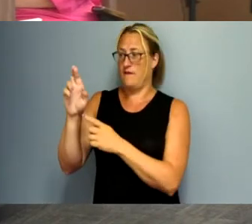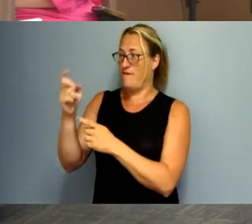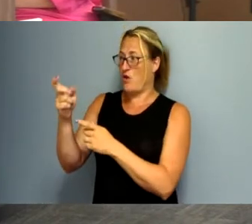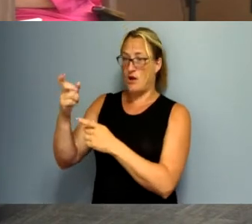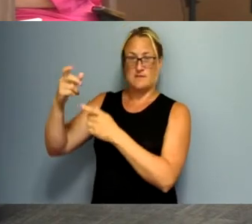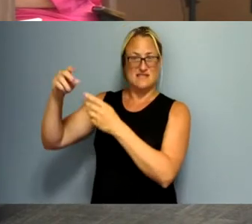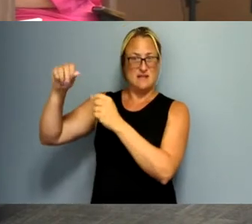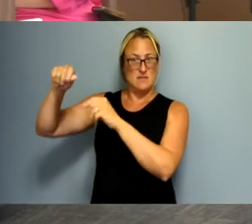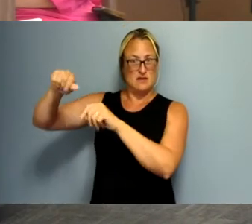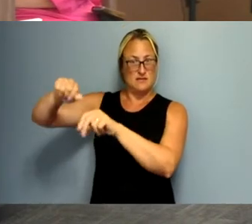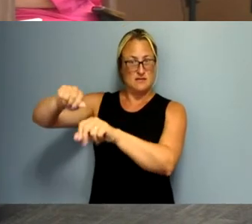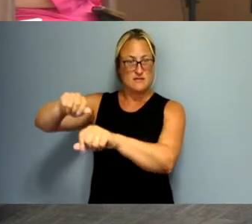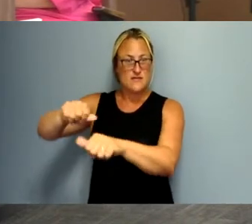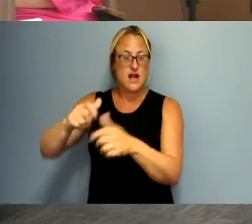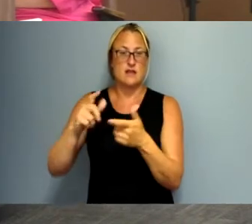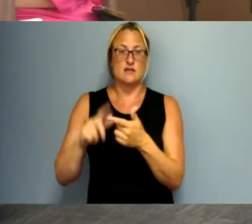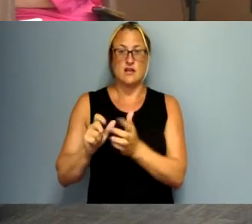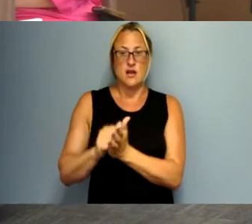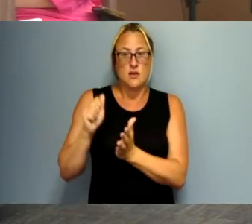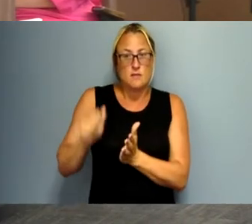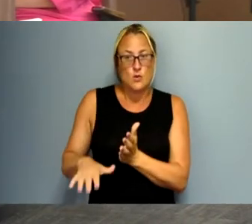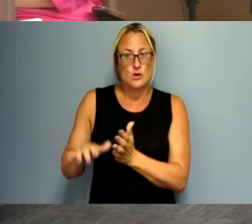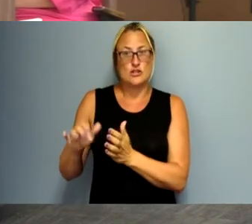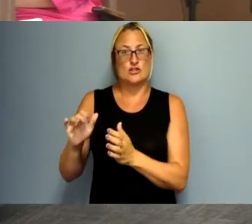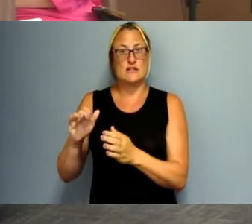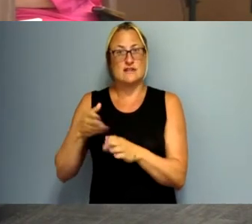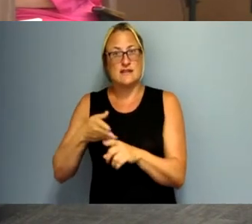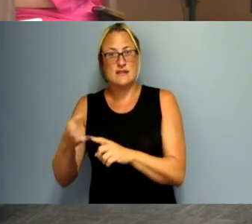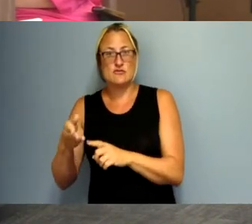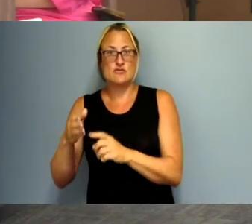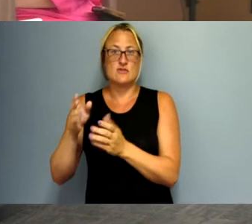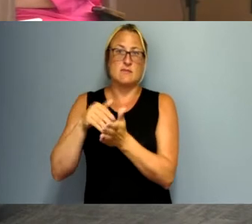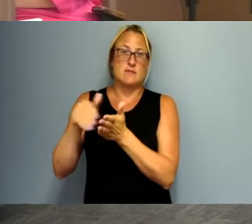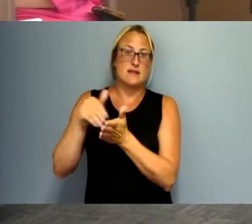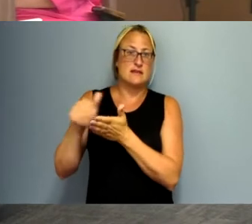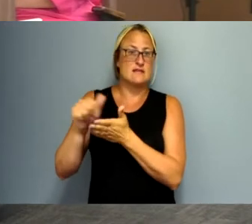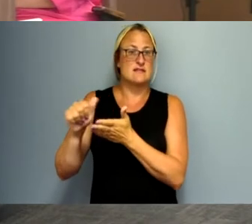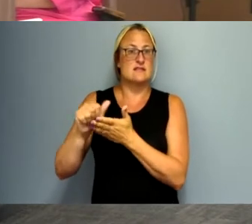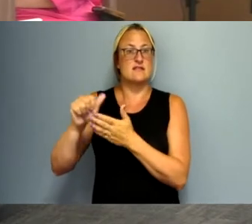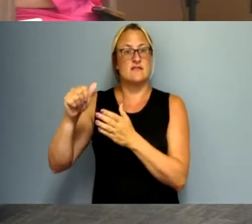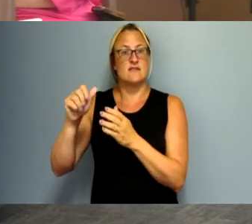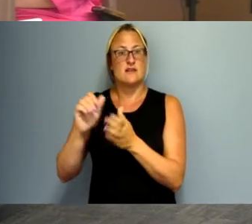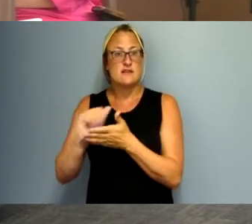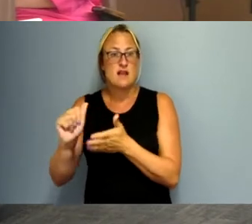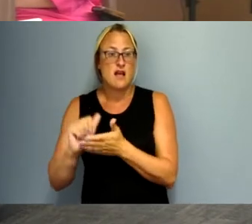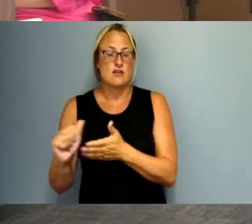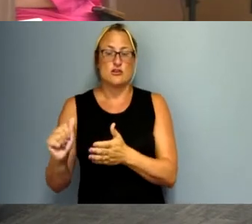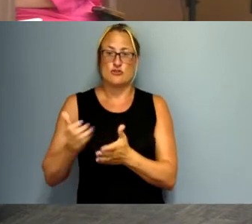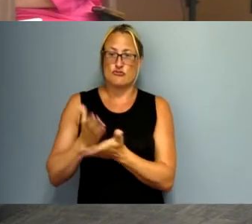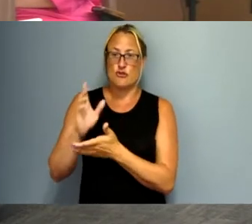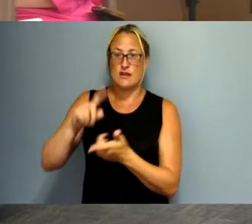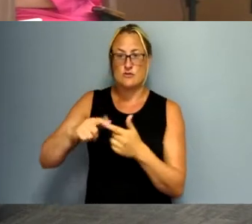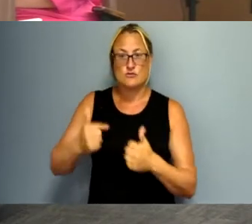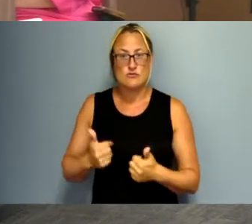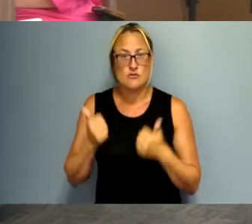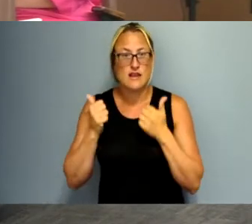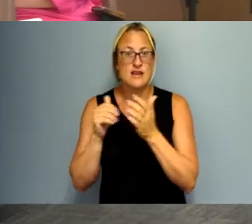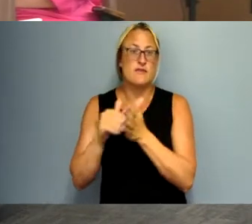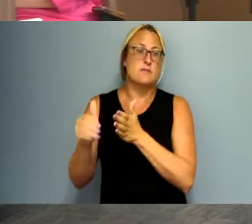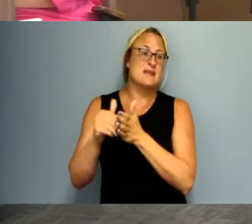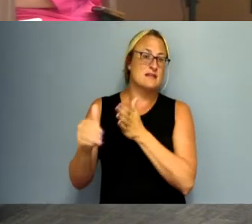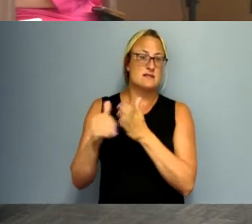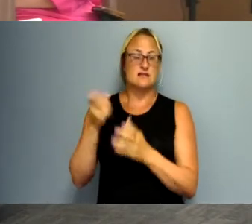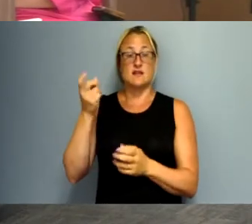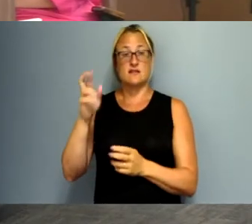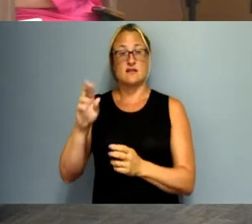dollars. The abortion industry, billions of dollars. The right to life only has millions of dollars. Dr. Oz has some millions, but it's not